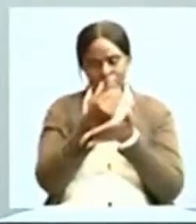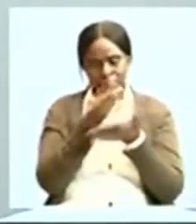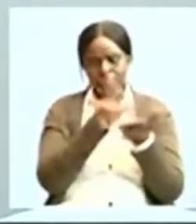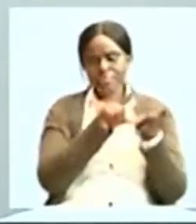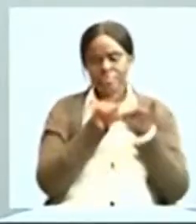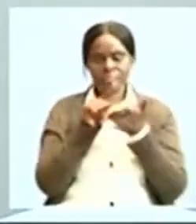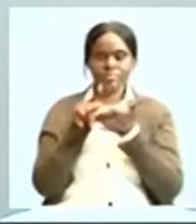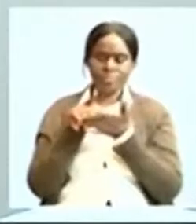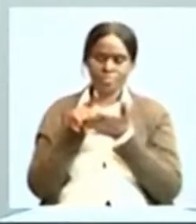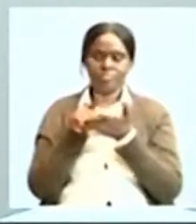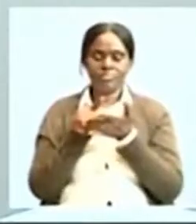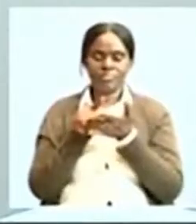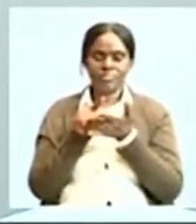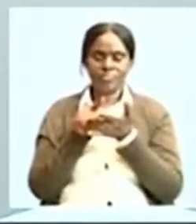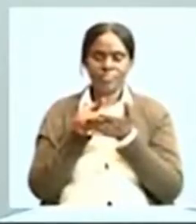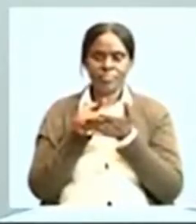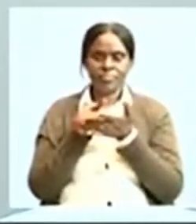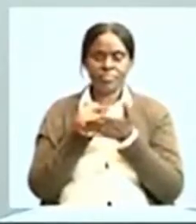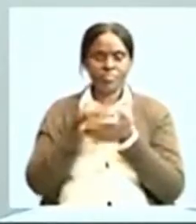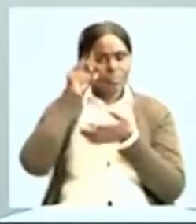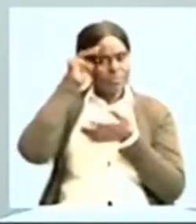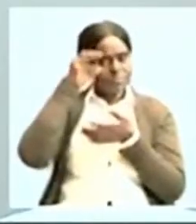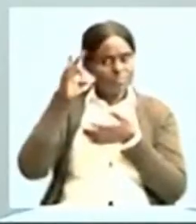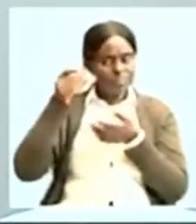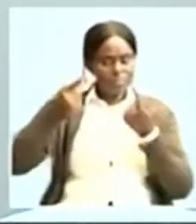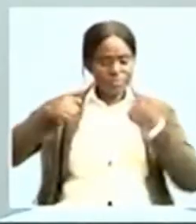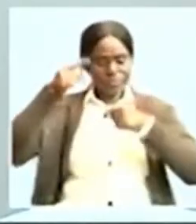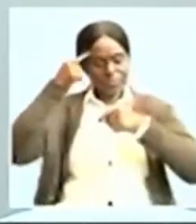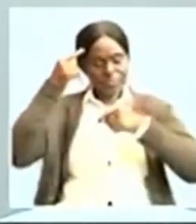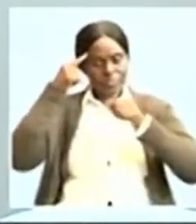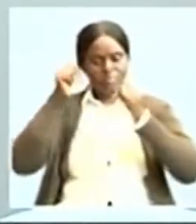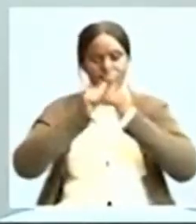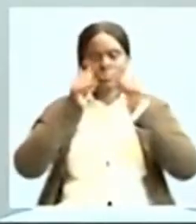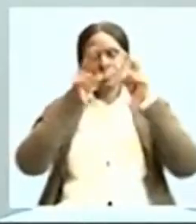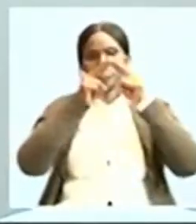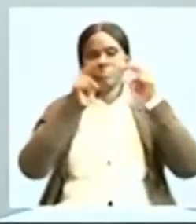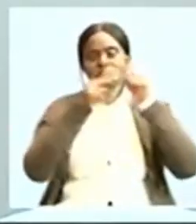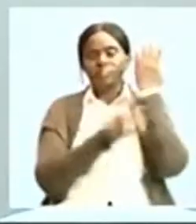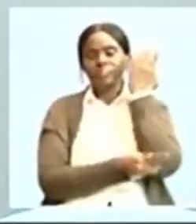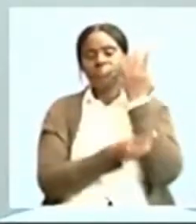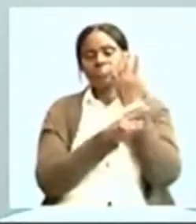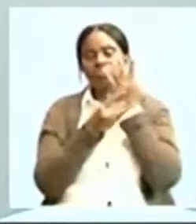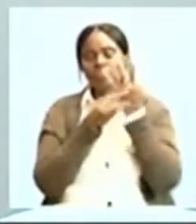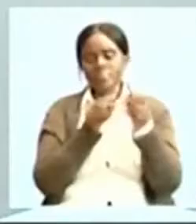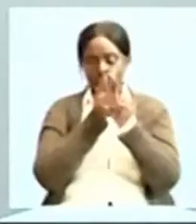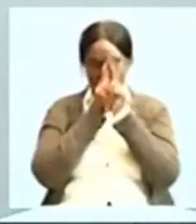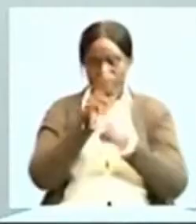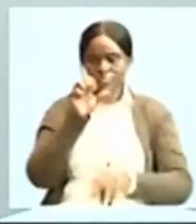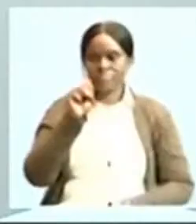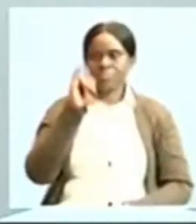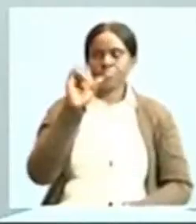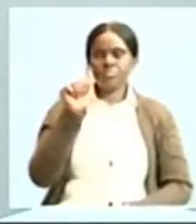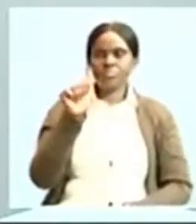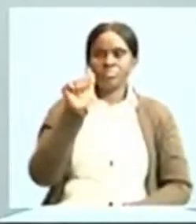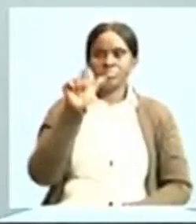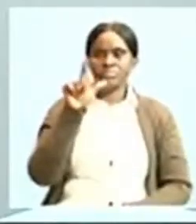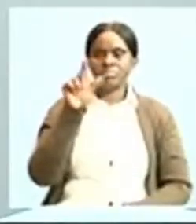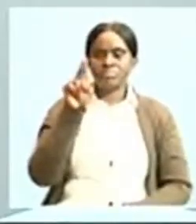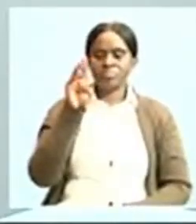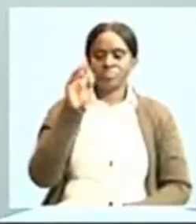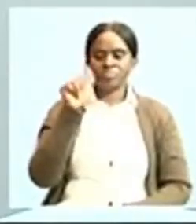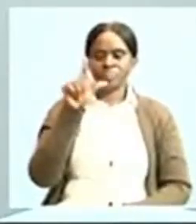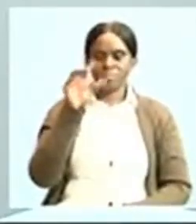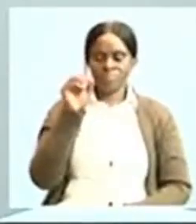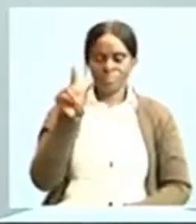loans, the Minister of Local Government and Rural Development, Honorable Sialubalo, has indicated to